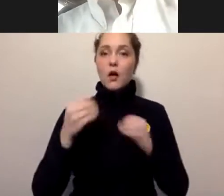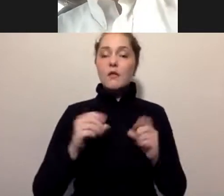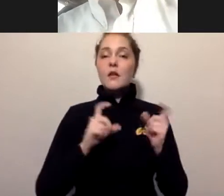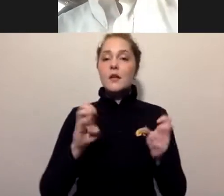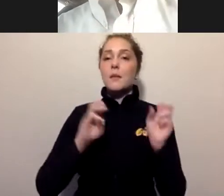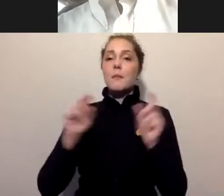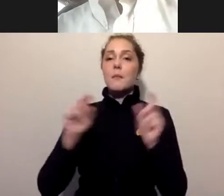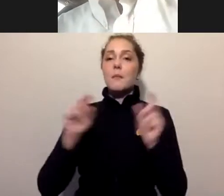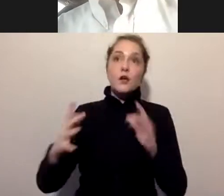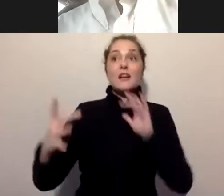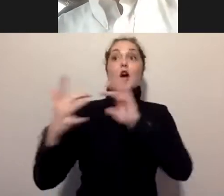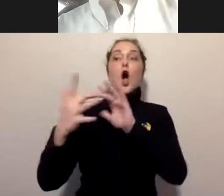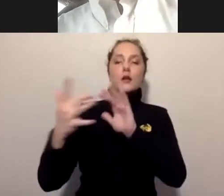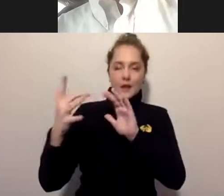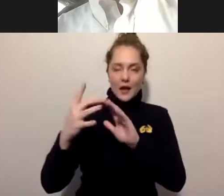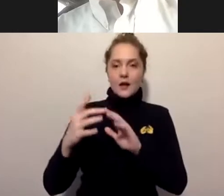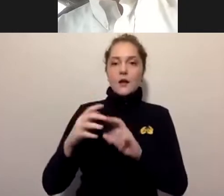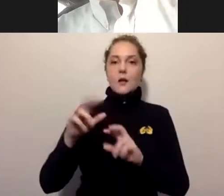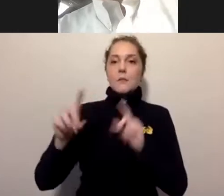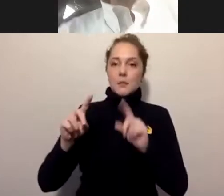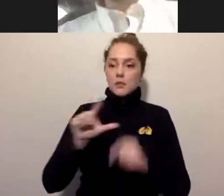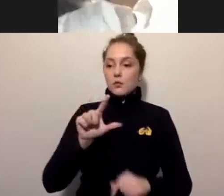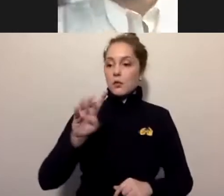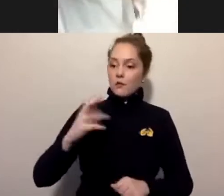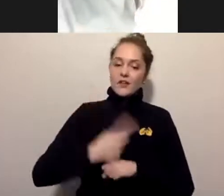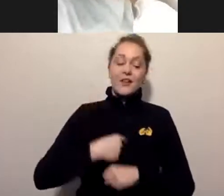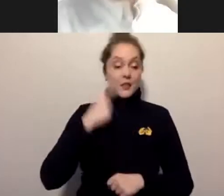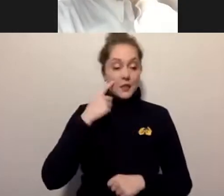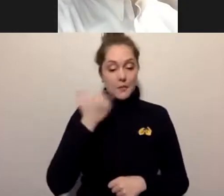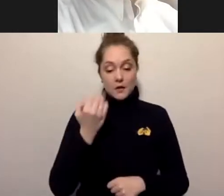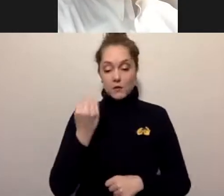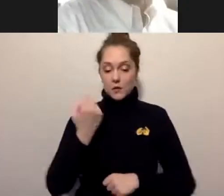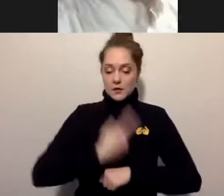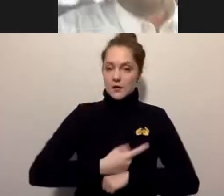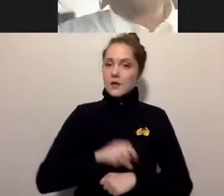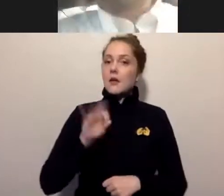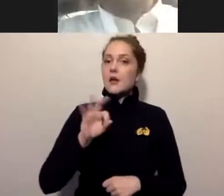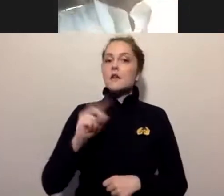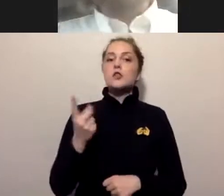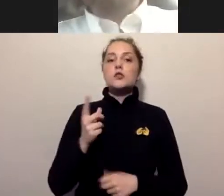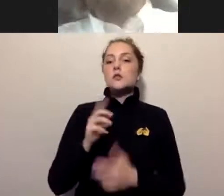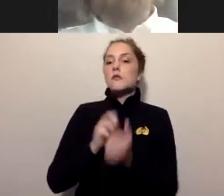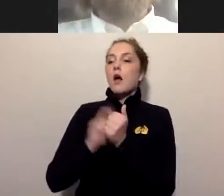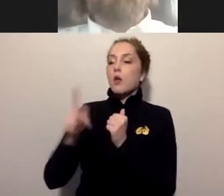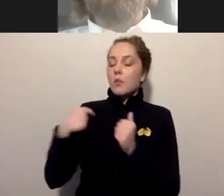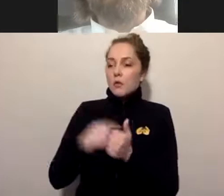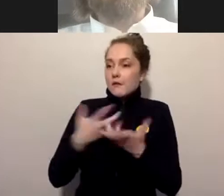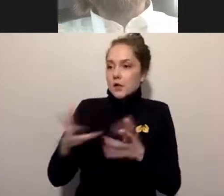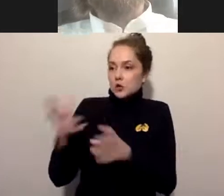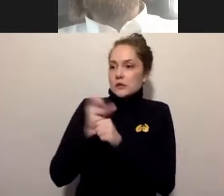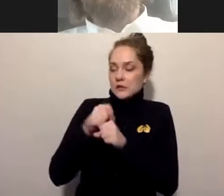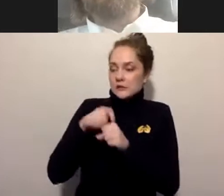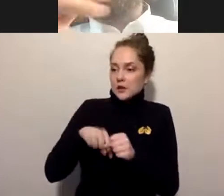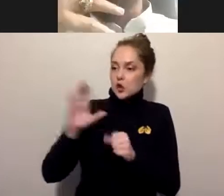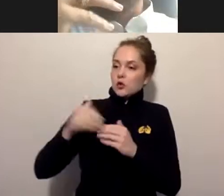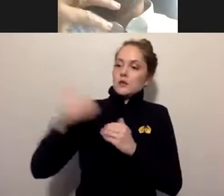within 24 days. I think, frankly, it should be 14 days, even if that is just a follow-up. We've received this. Here's your